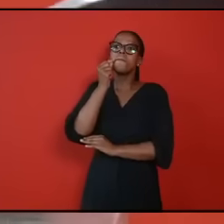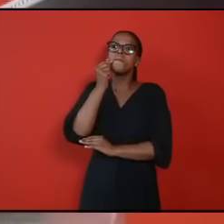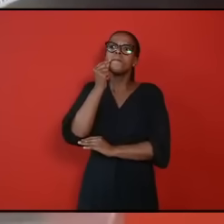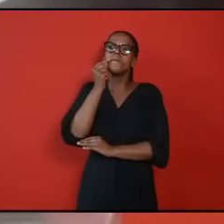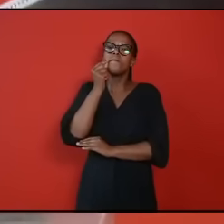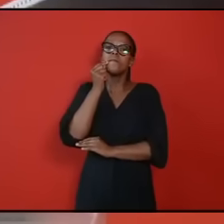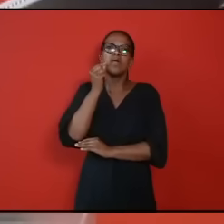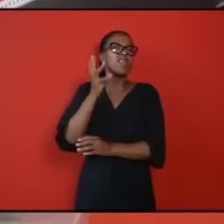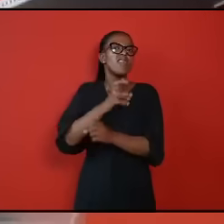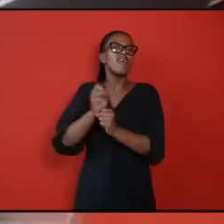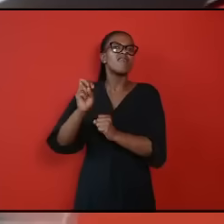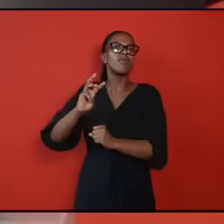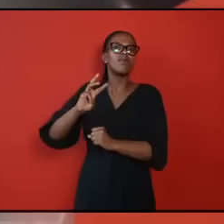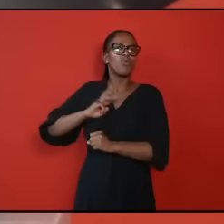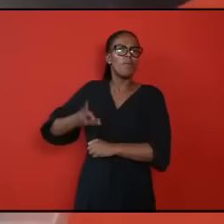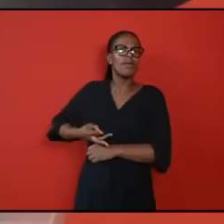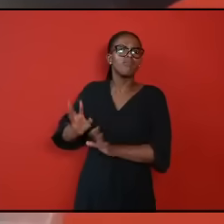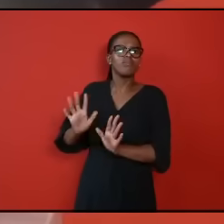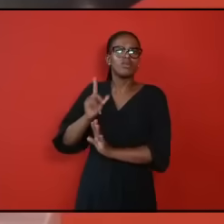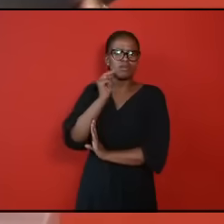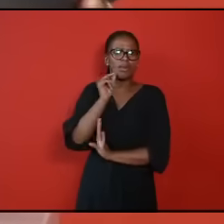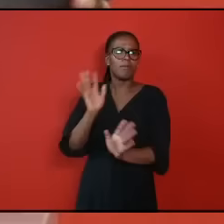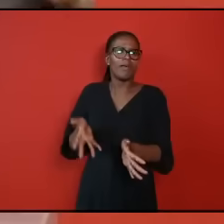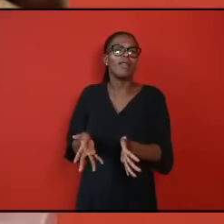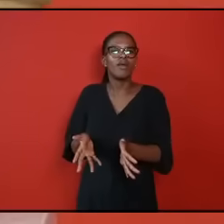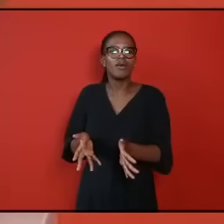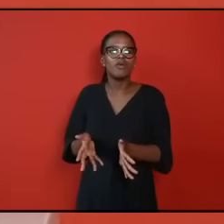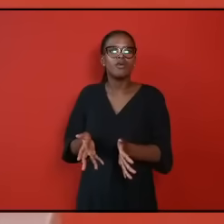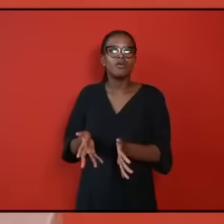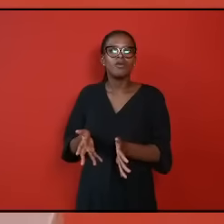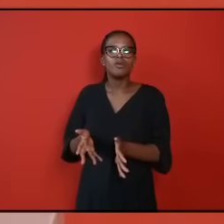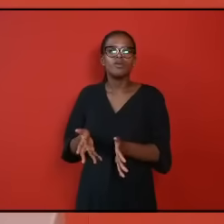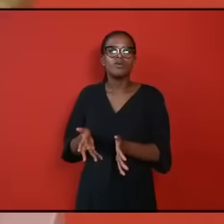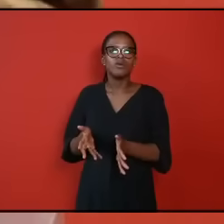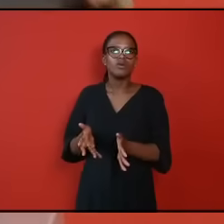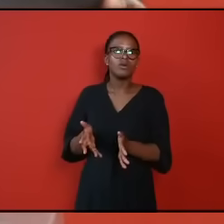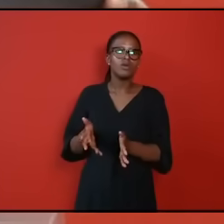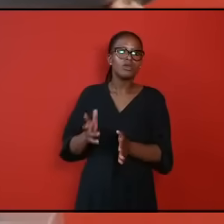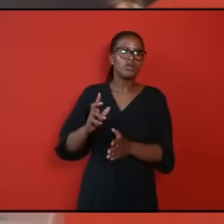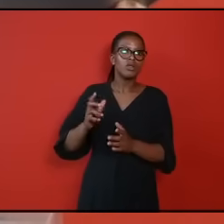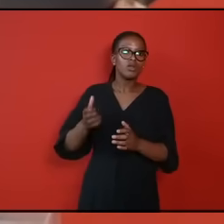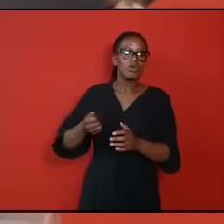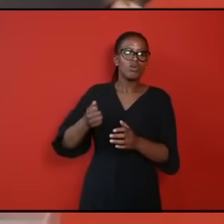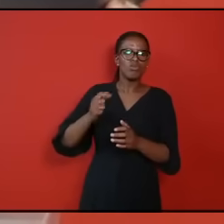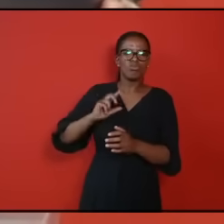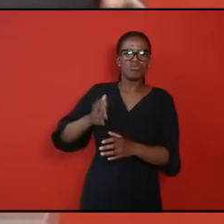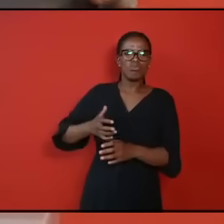never a woman. It's a man. Who's holding a gadget this size?